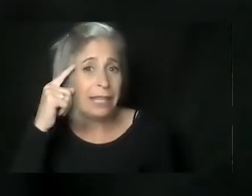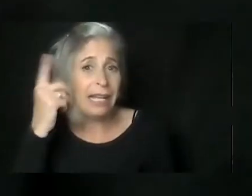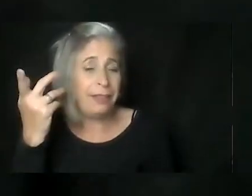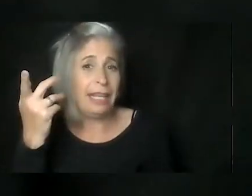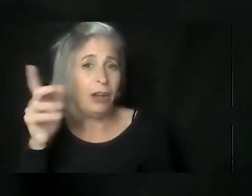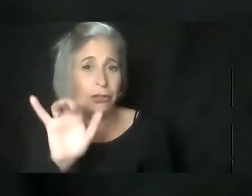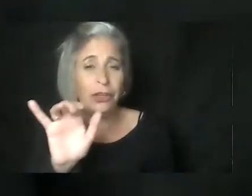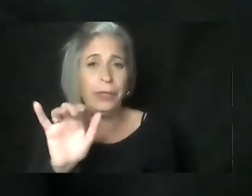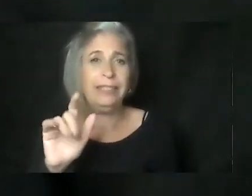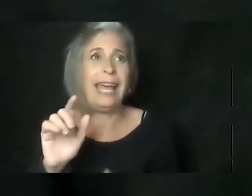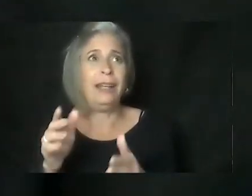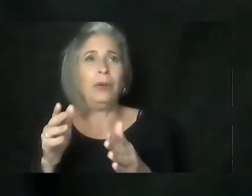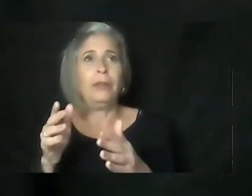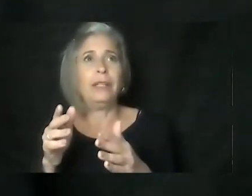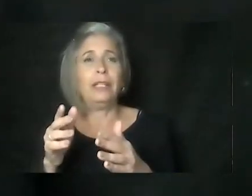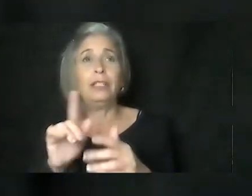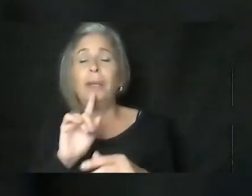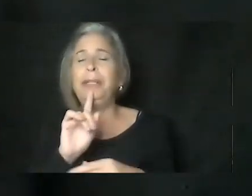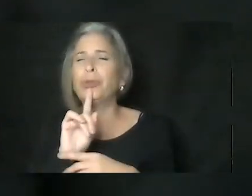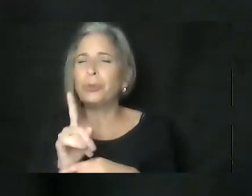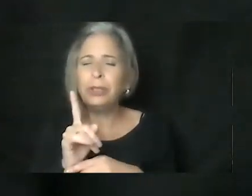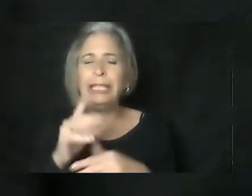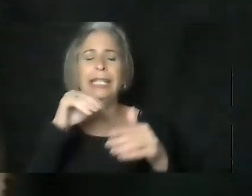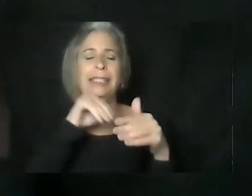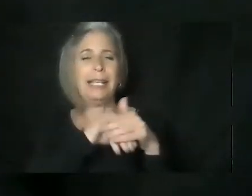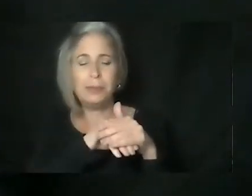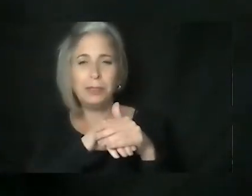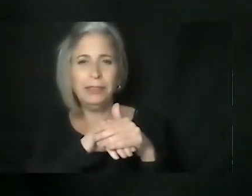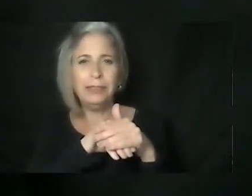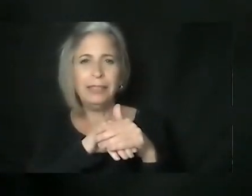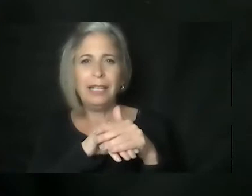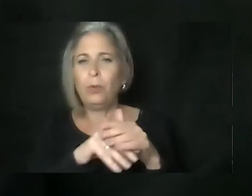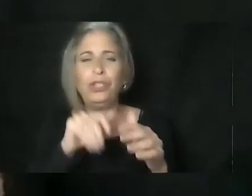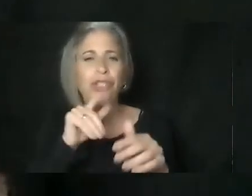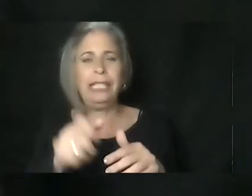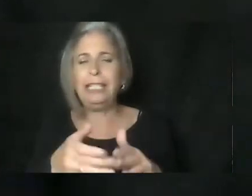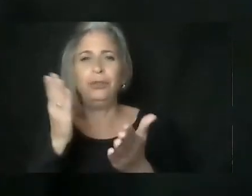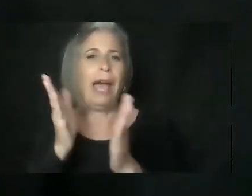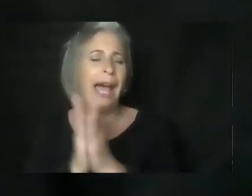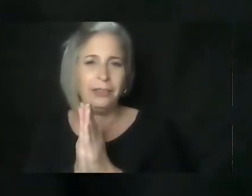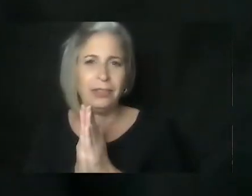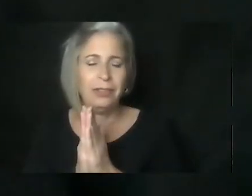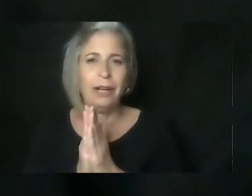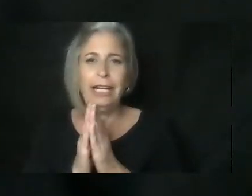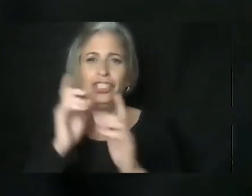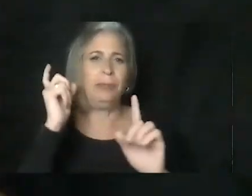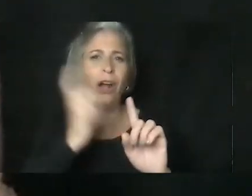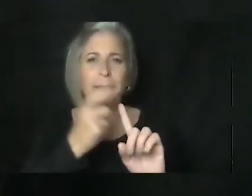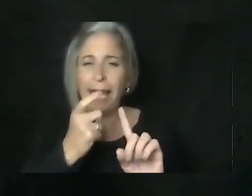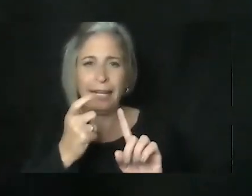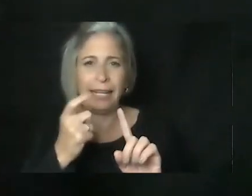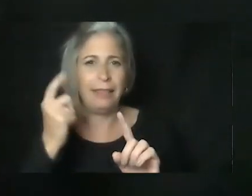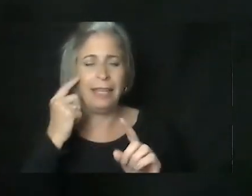know what I think also is that to be truly accessible, we shouldn't need to ask, right? It should